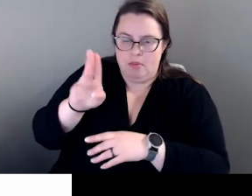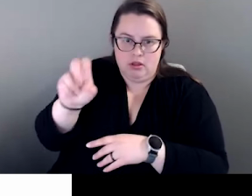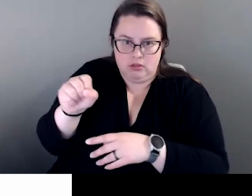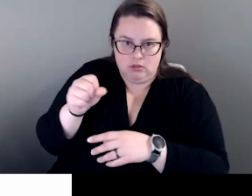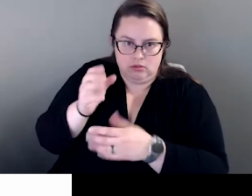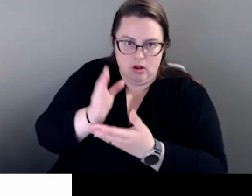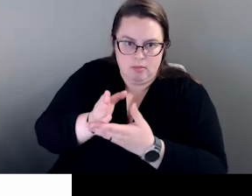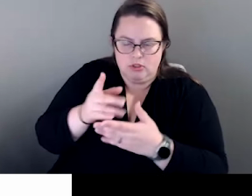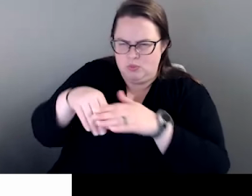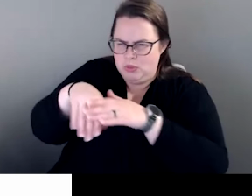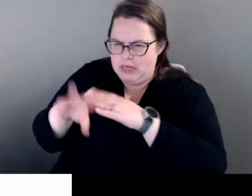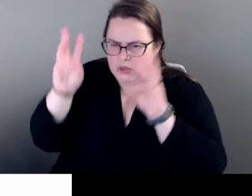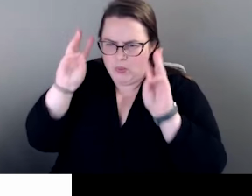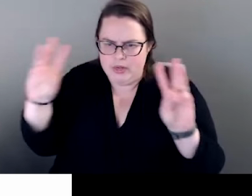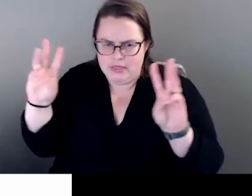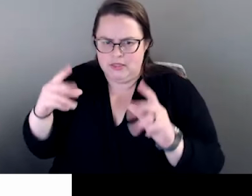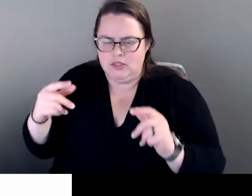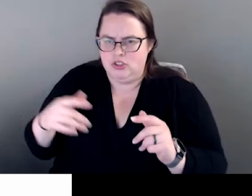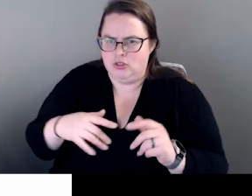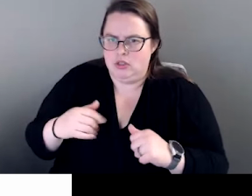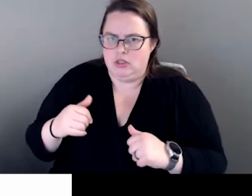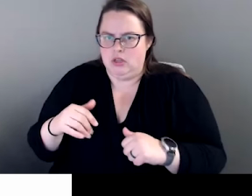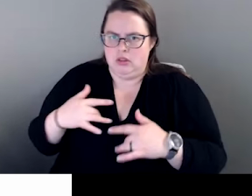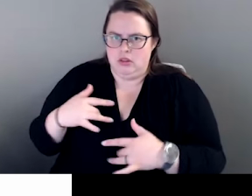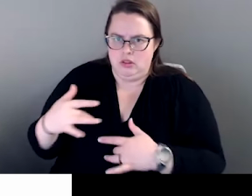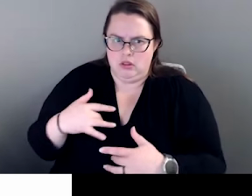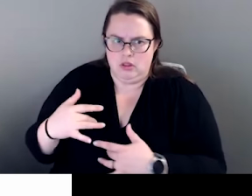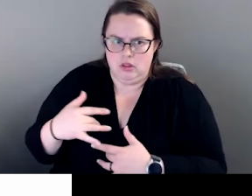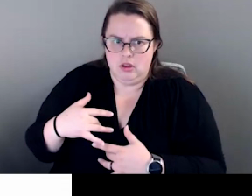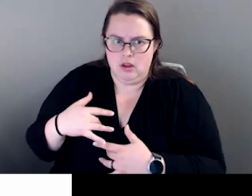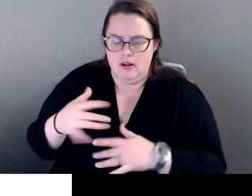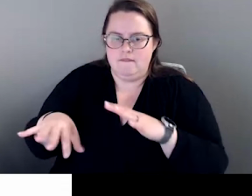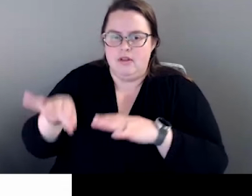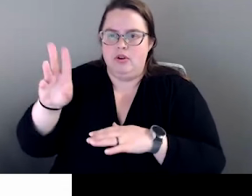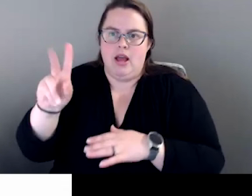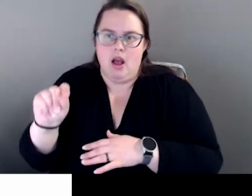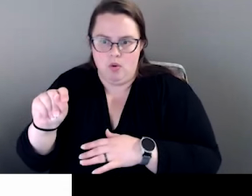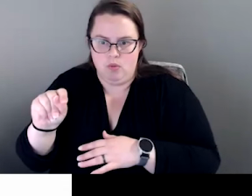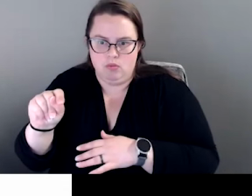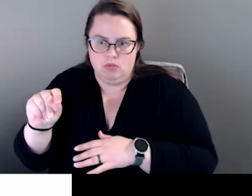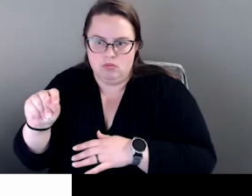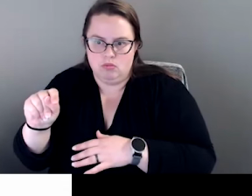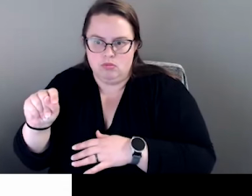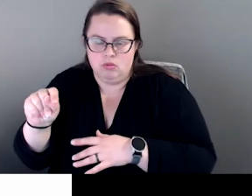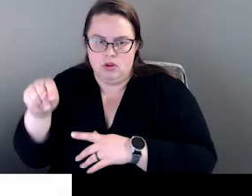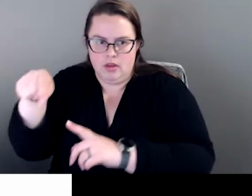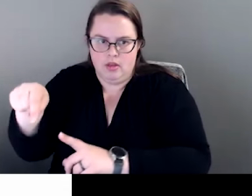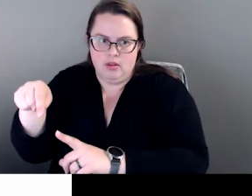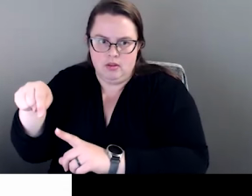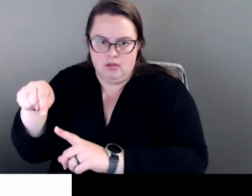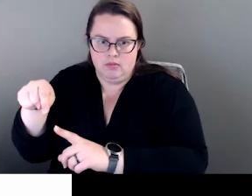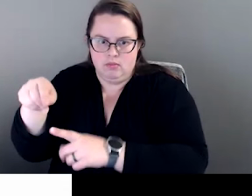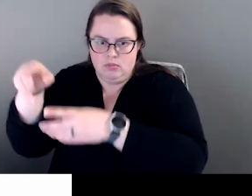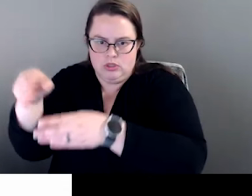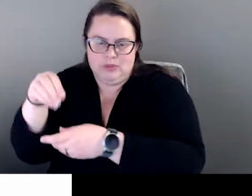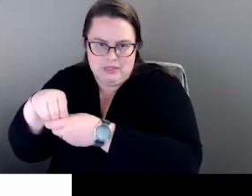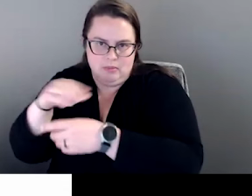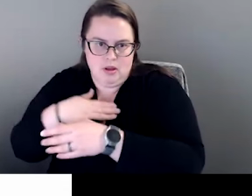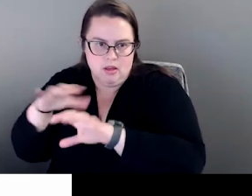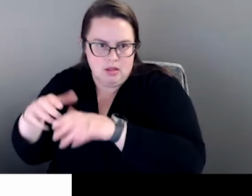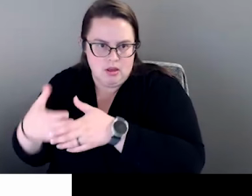out. And come to find out he was in my class. So we ended up calling